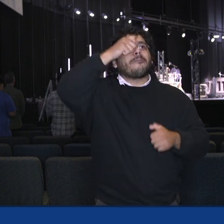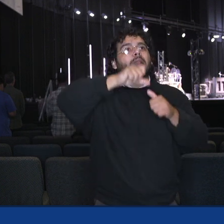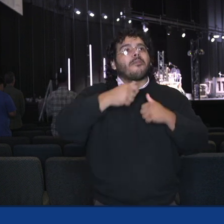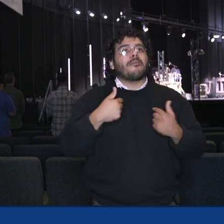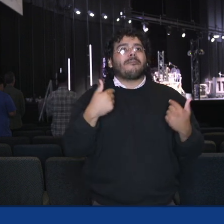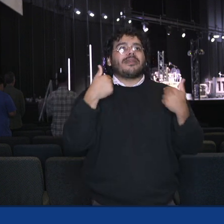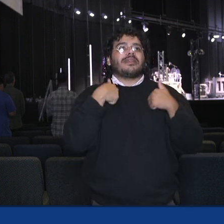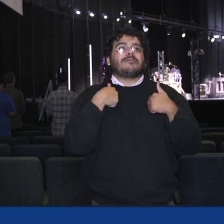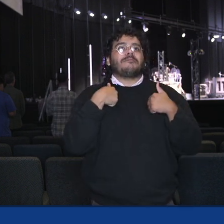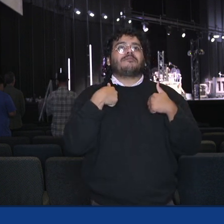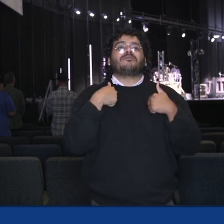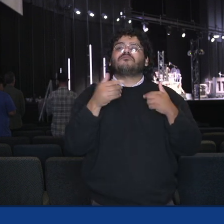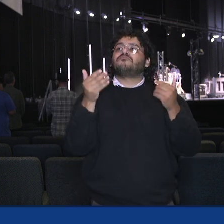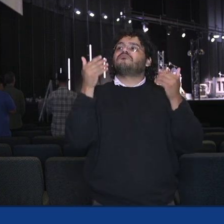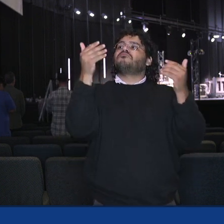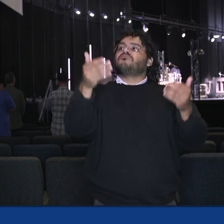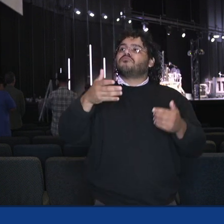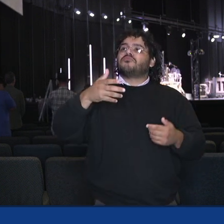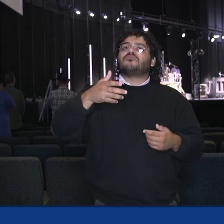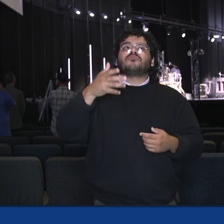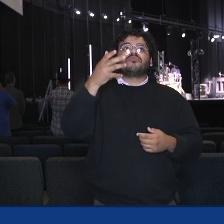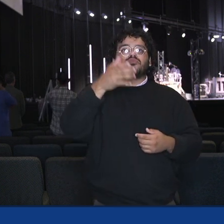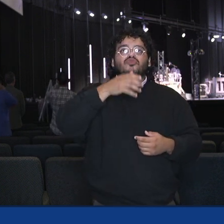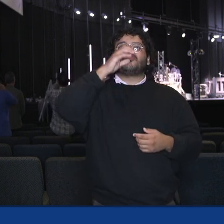me." You may take the cup.